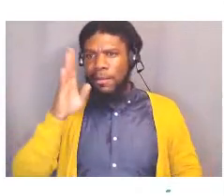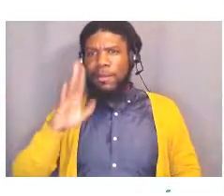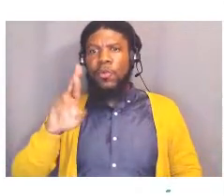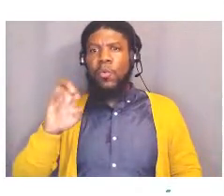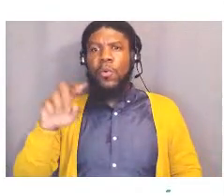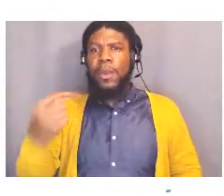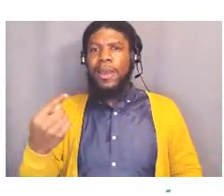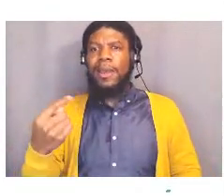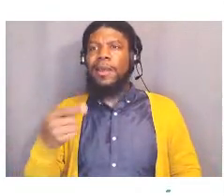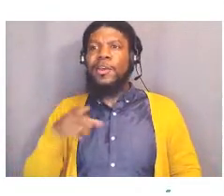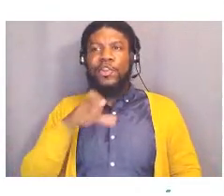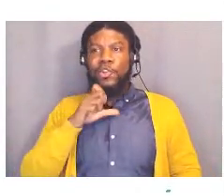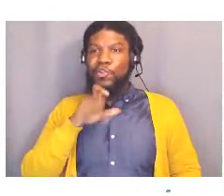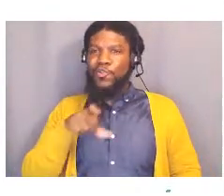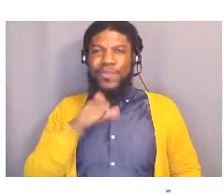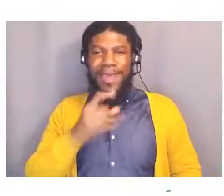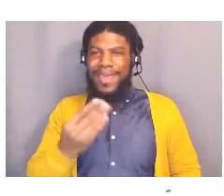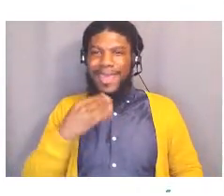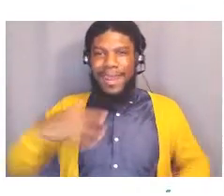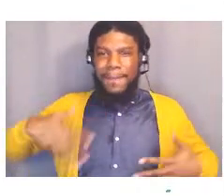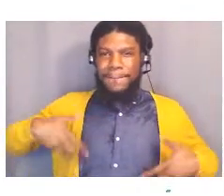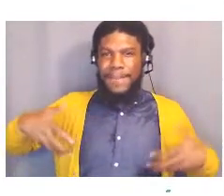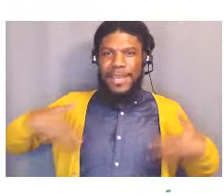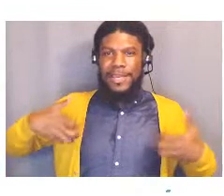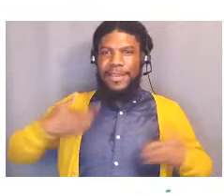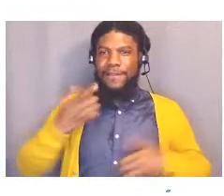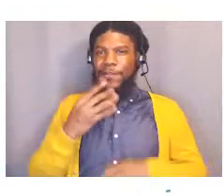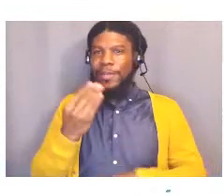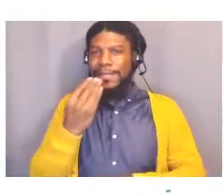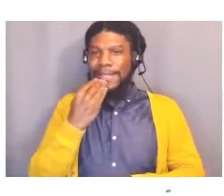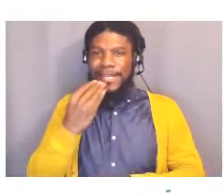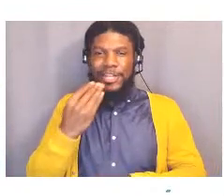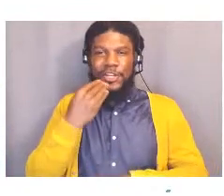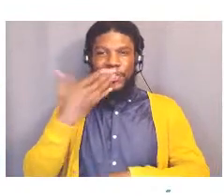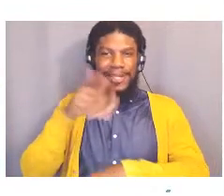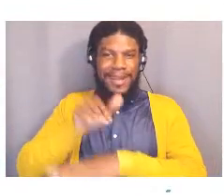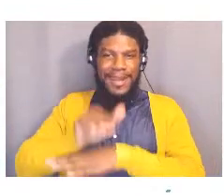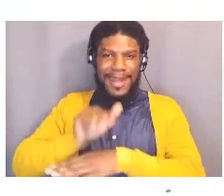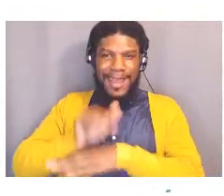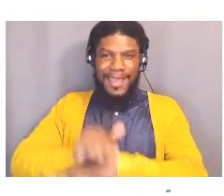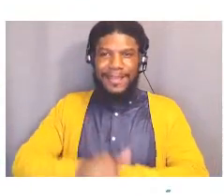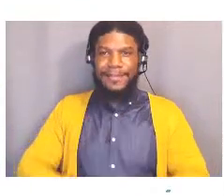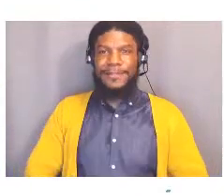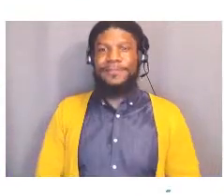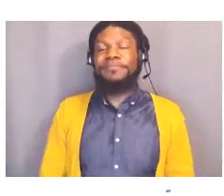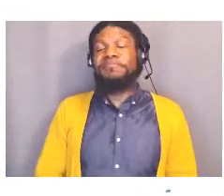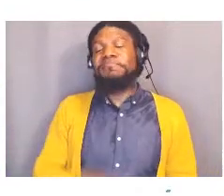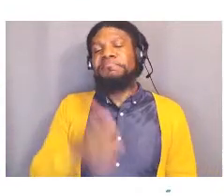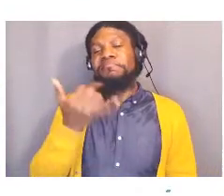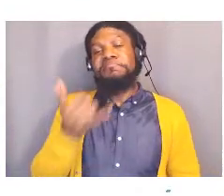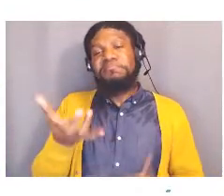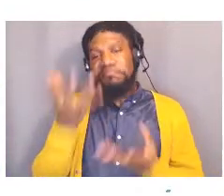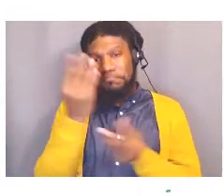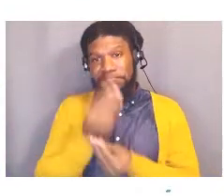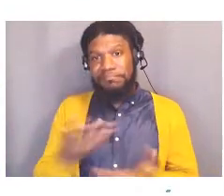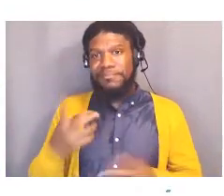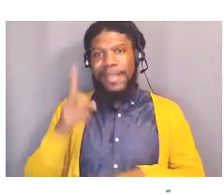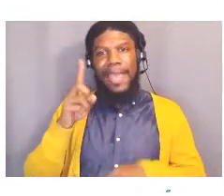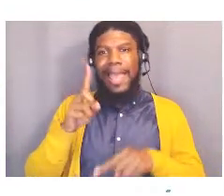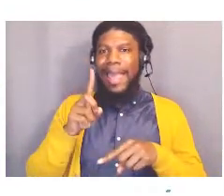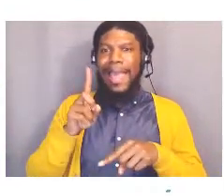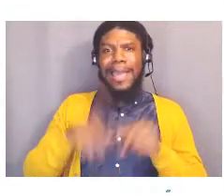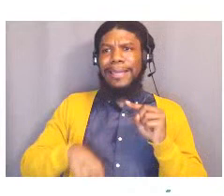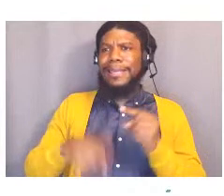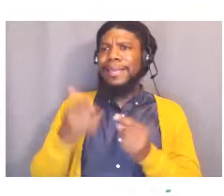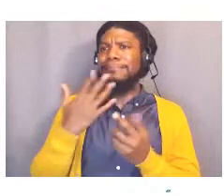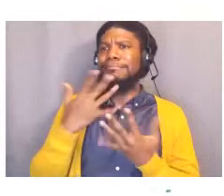no monkey for dinner tonight. Now, I tell you, I can't sing like Nat King Cole,